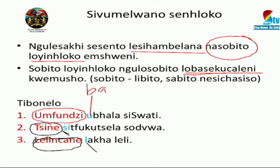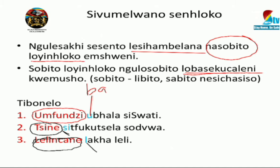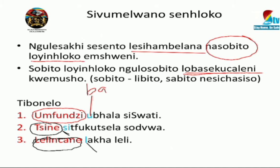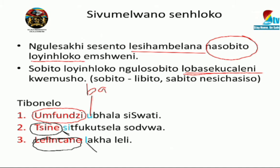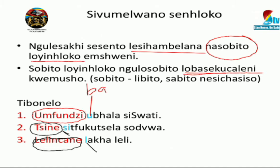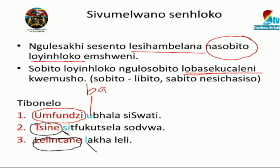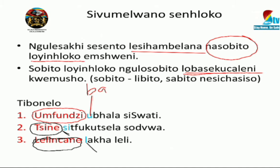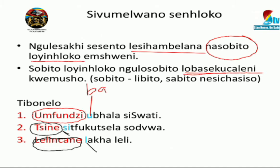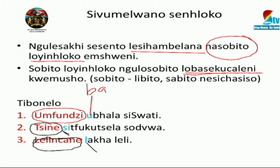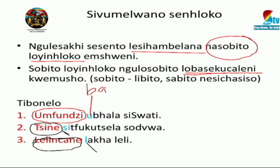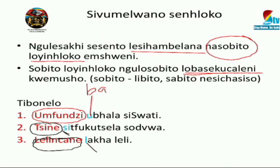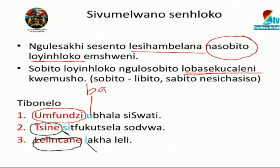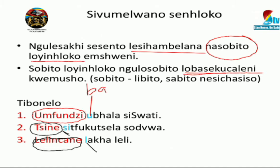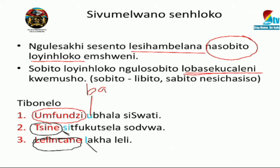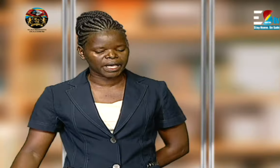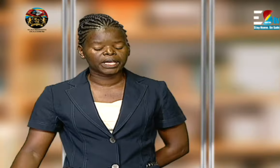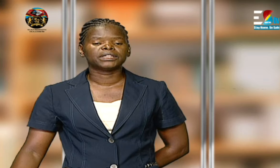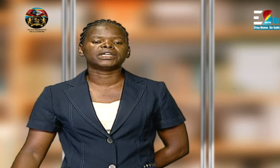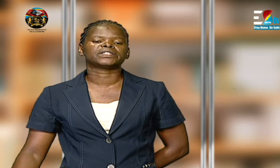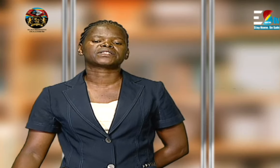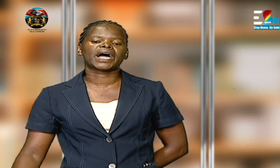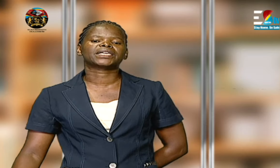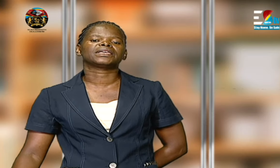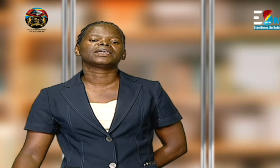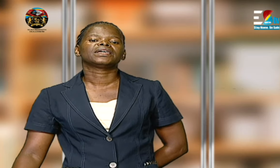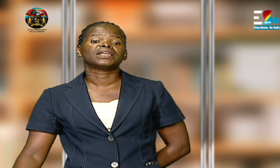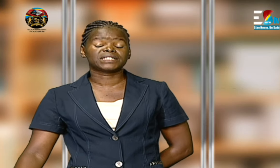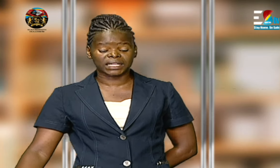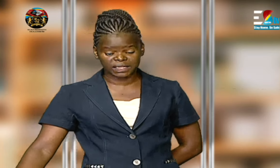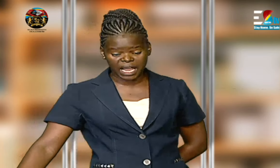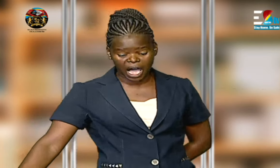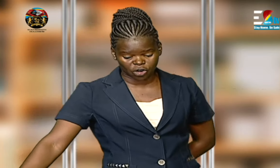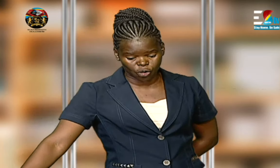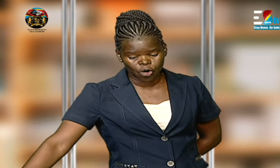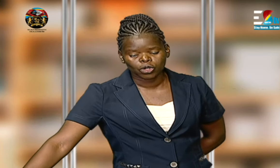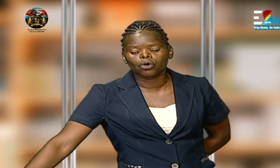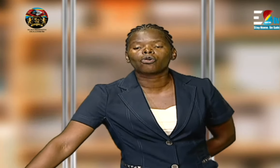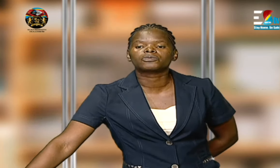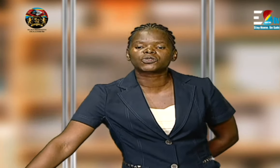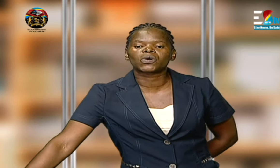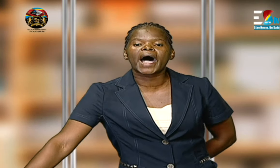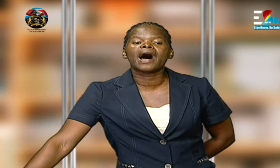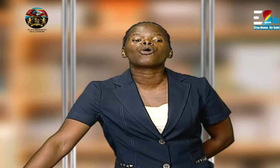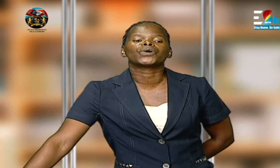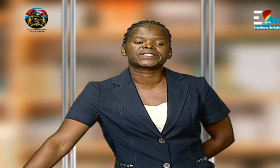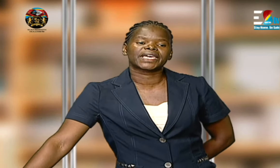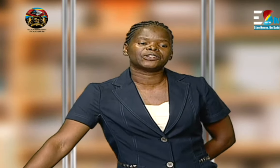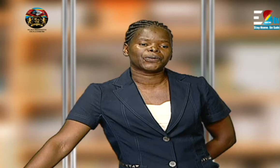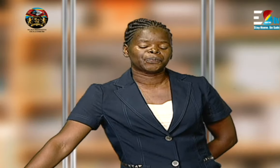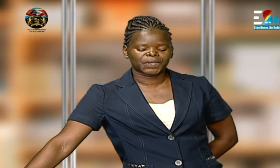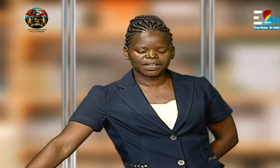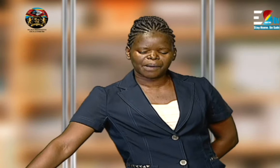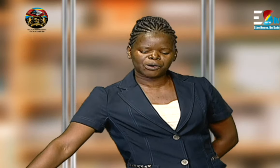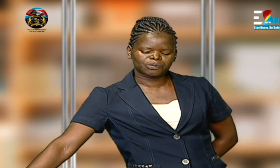lakha. Siyachubeka mfundzi ke nesakhi lesilandzelako lokungumsuka